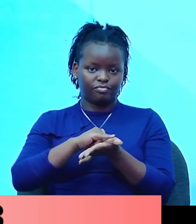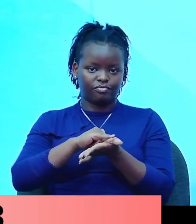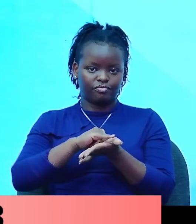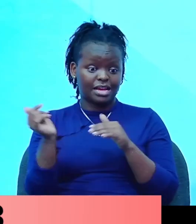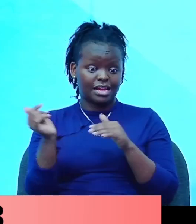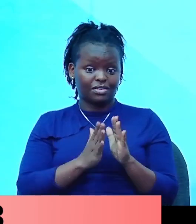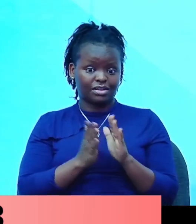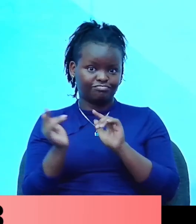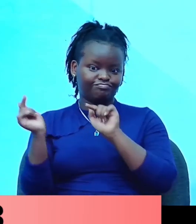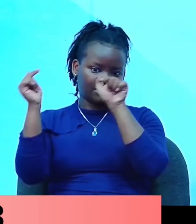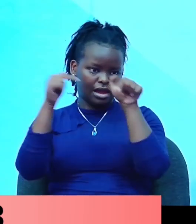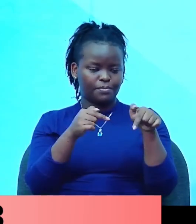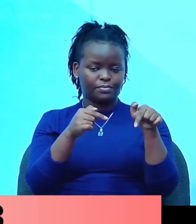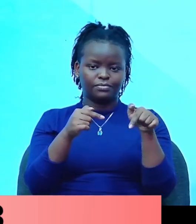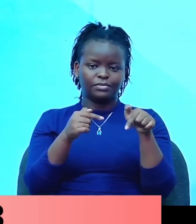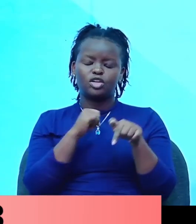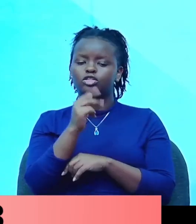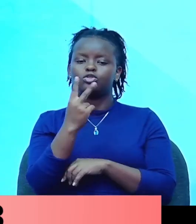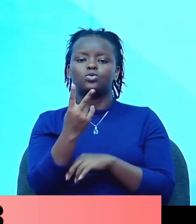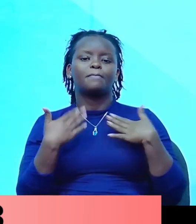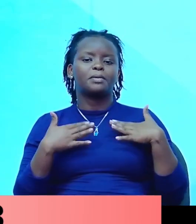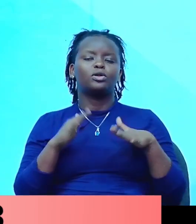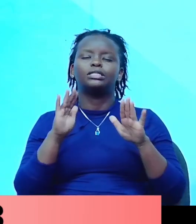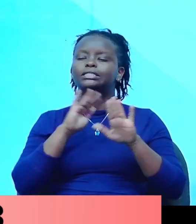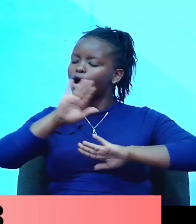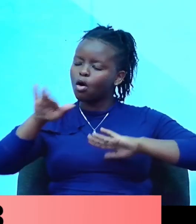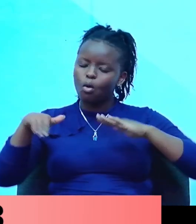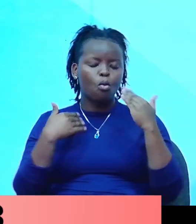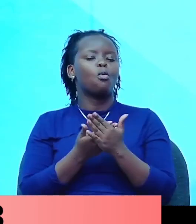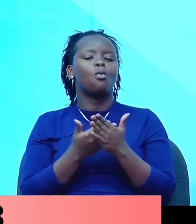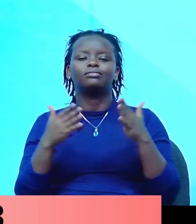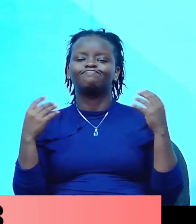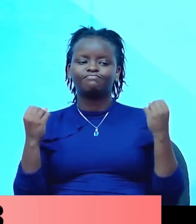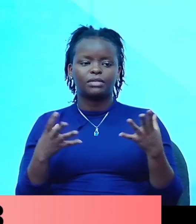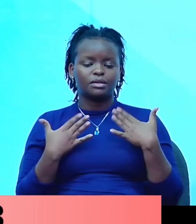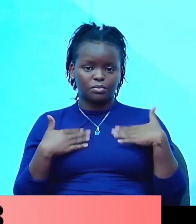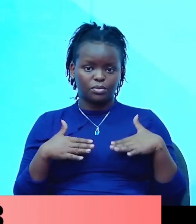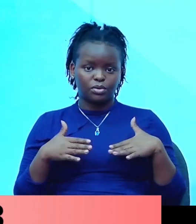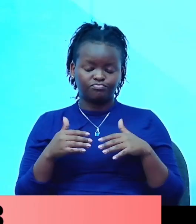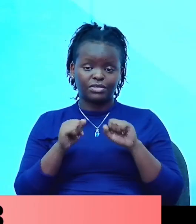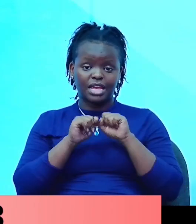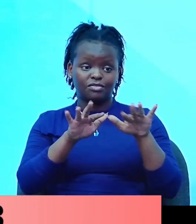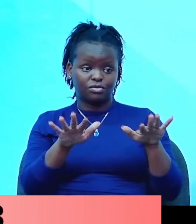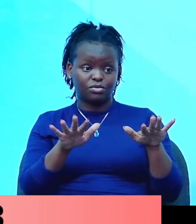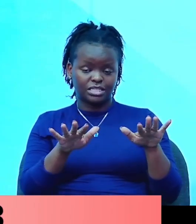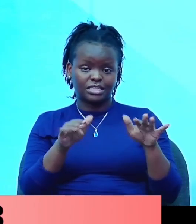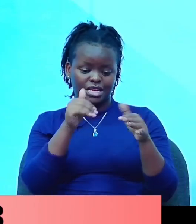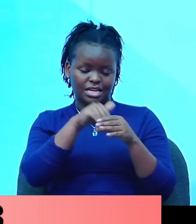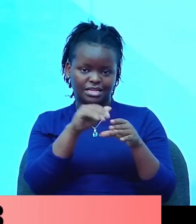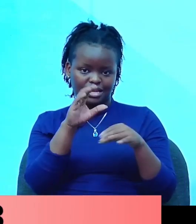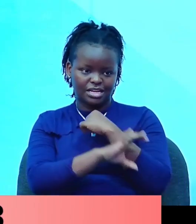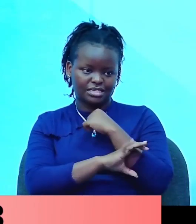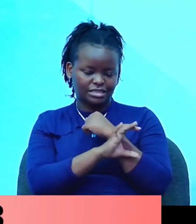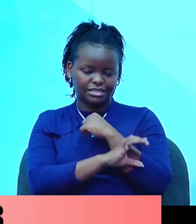Crew is not two people. Exactly. It is a whole battalion. Village, a whole community, right? So there are inflows into the country, foreign